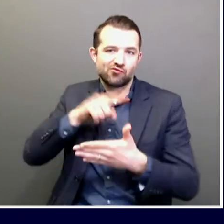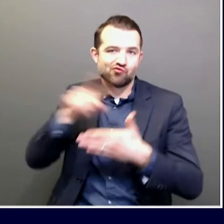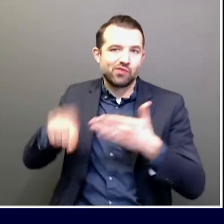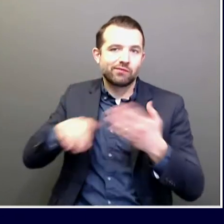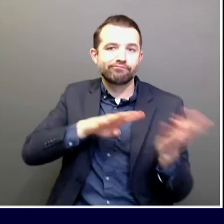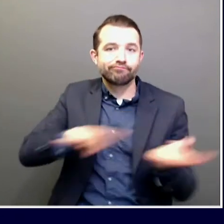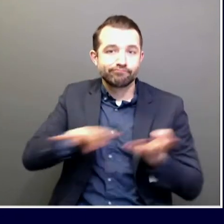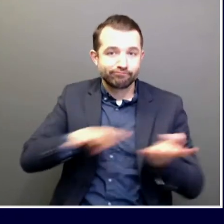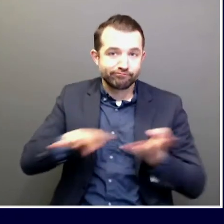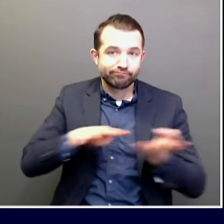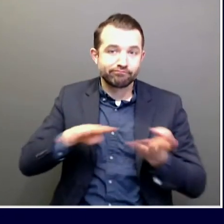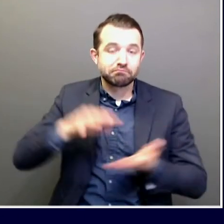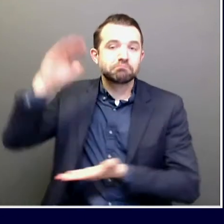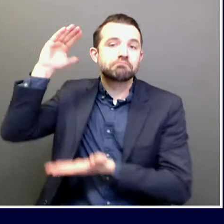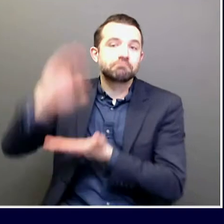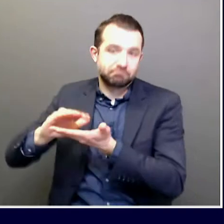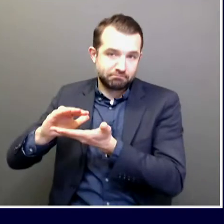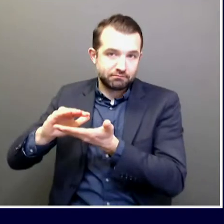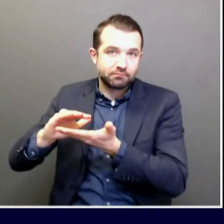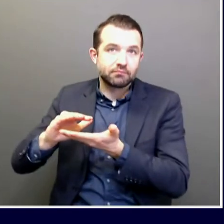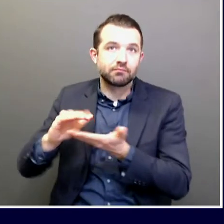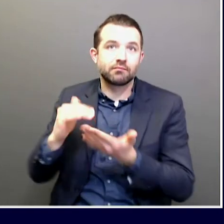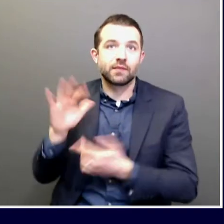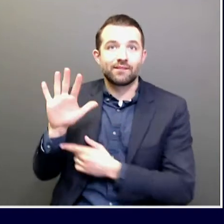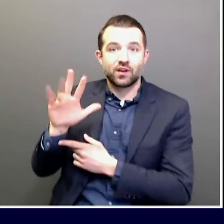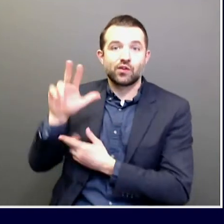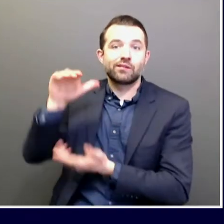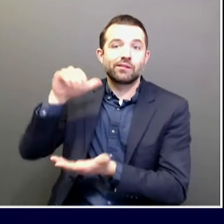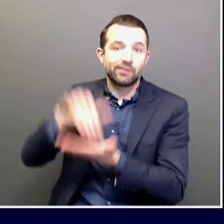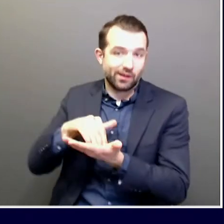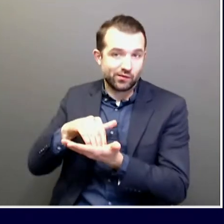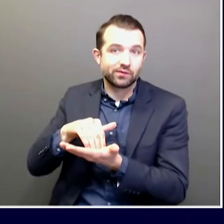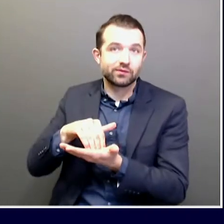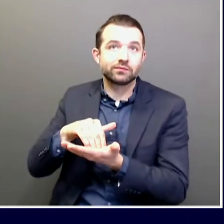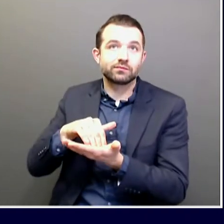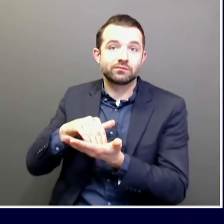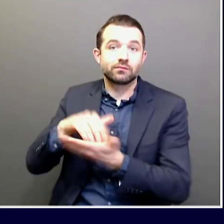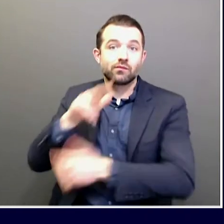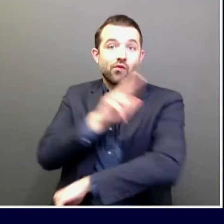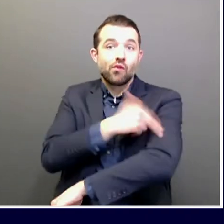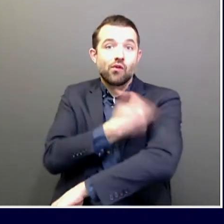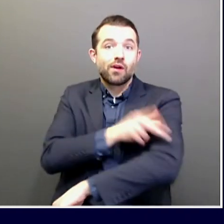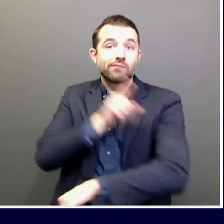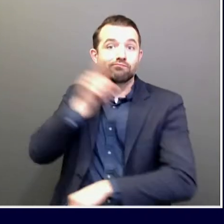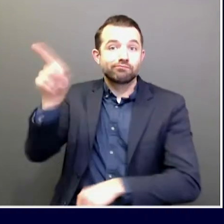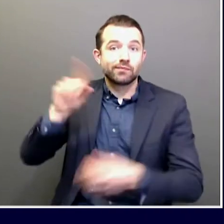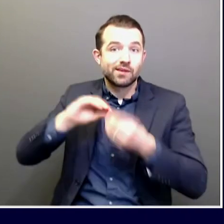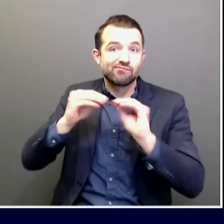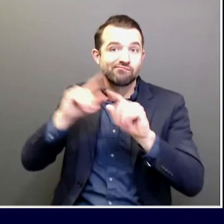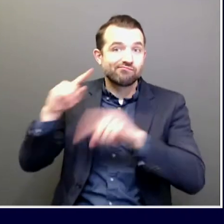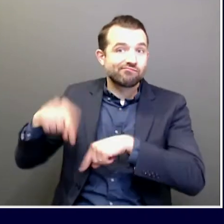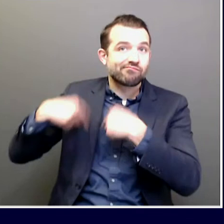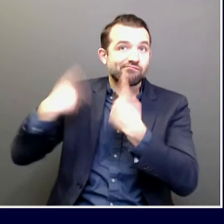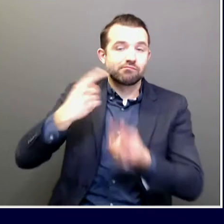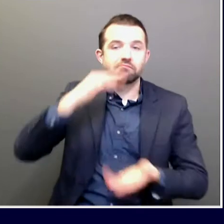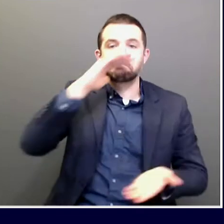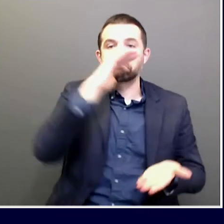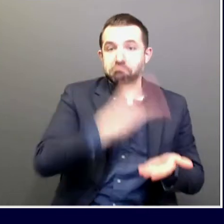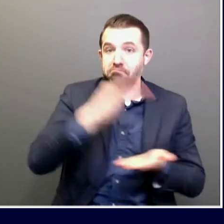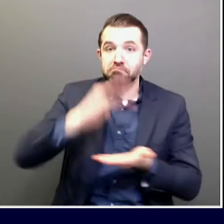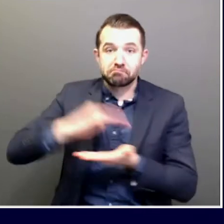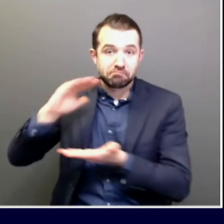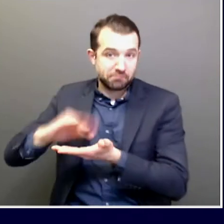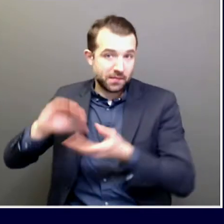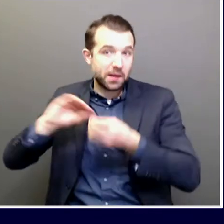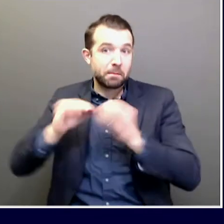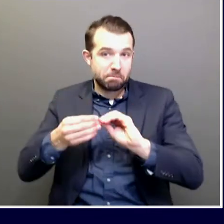Maine hospitals with COVID-19. To put that number in perspective, 2 weeks ago, 1 incubation period ago for this